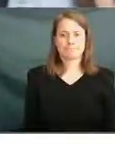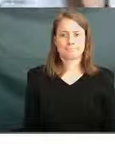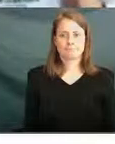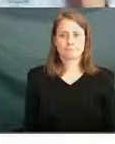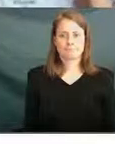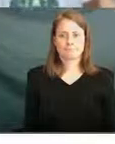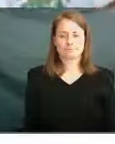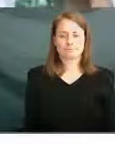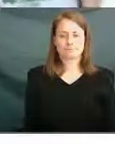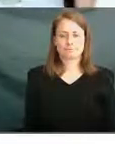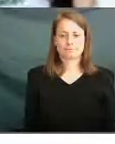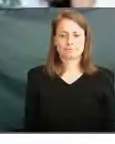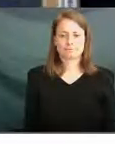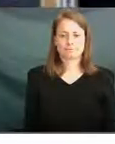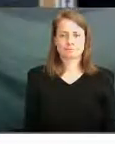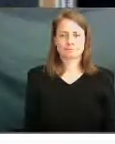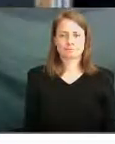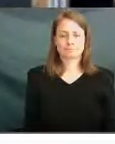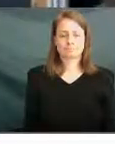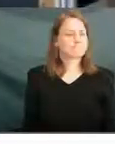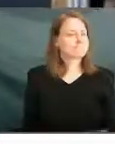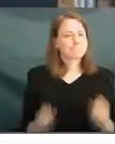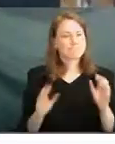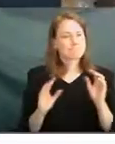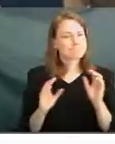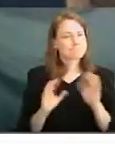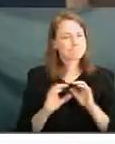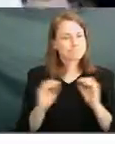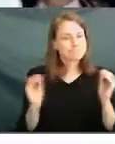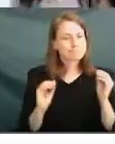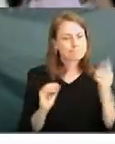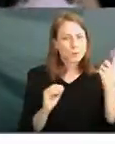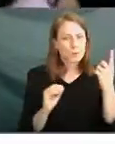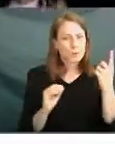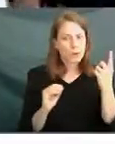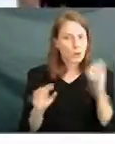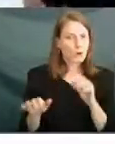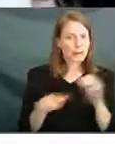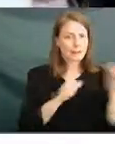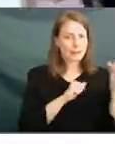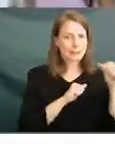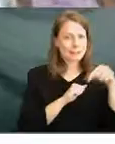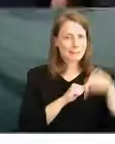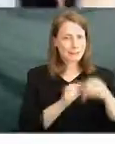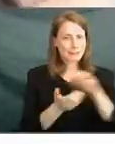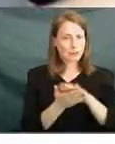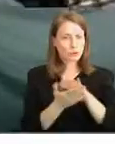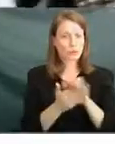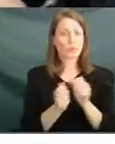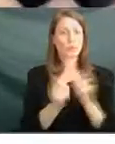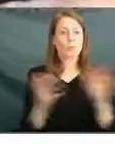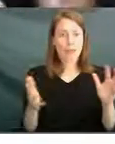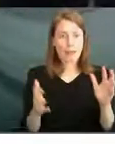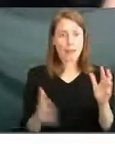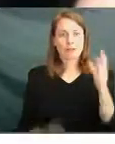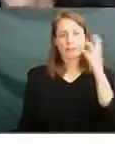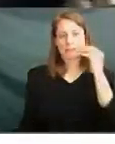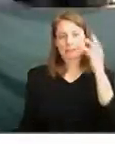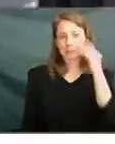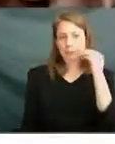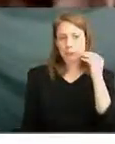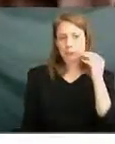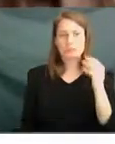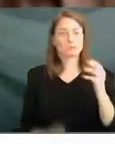Nobody leaves Taino School without having experience from stage, speaking in a microphone, and having